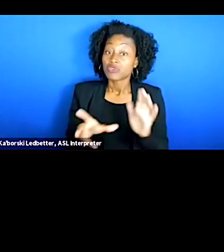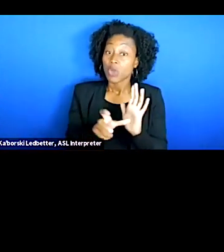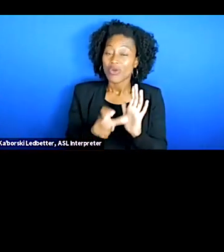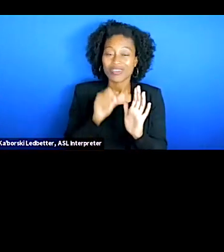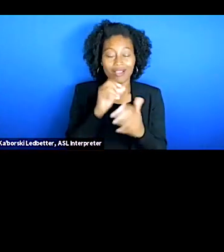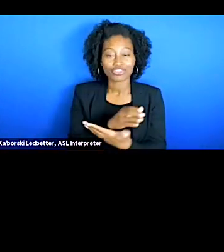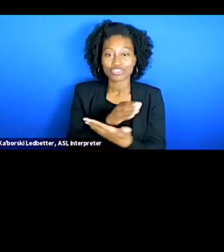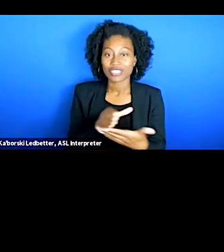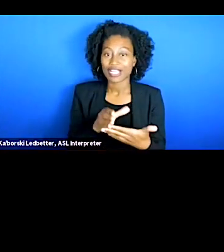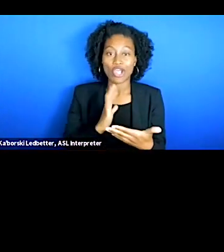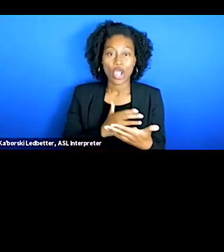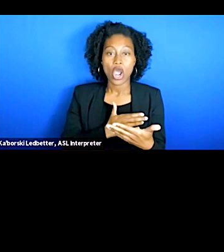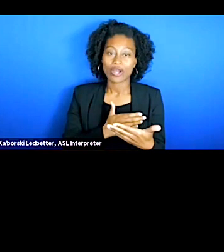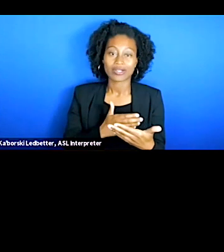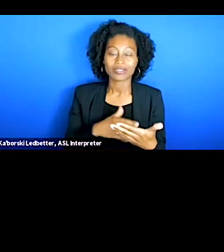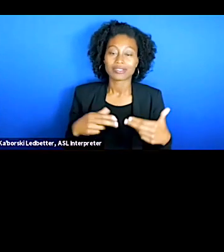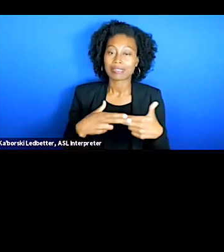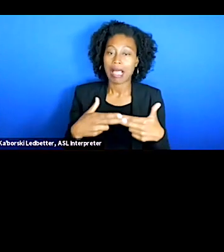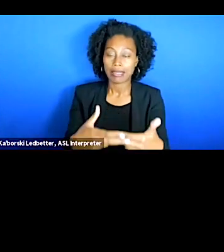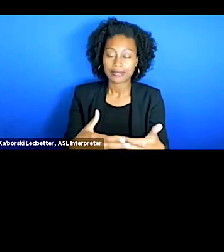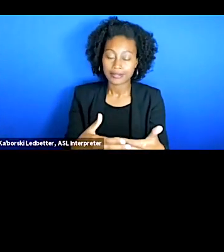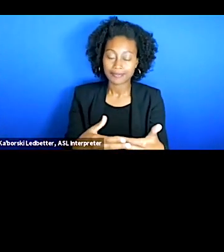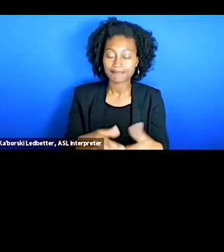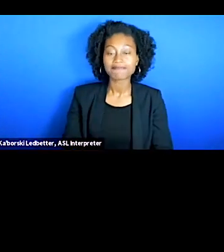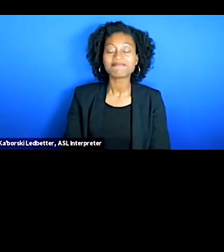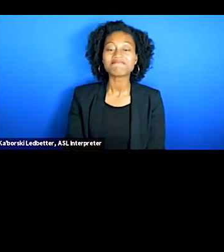be sharing the presentation slides.